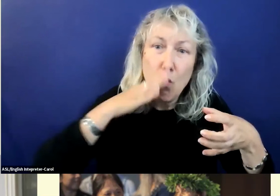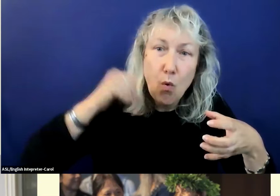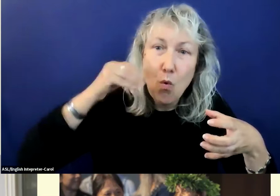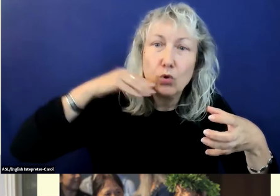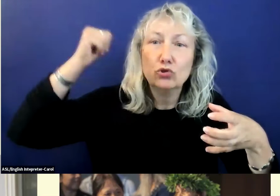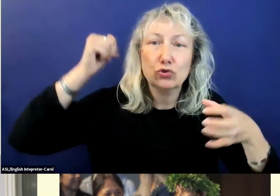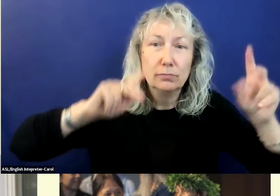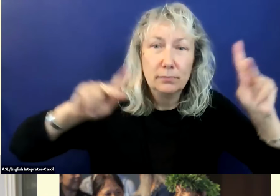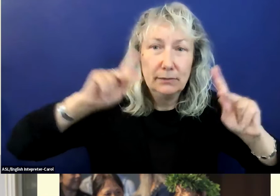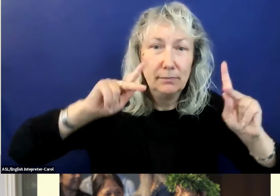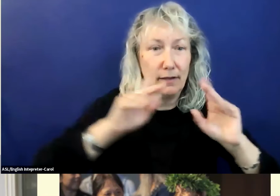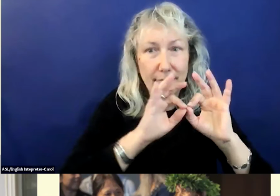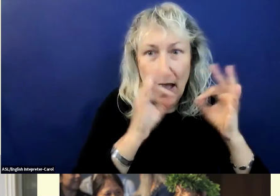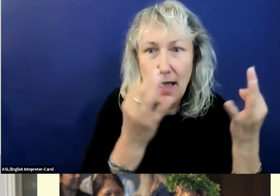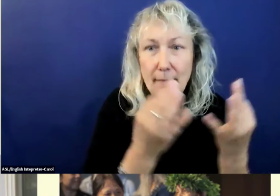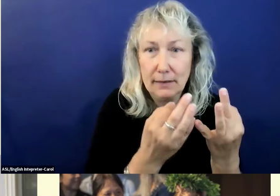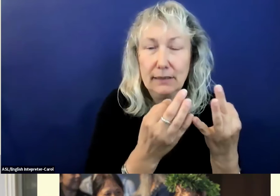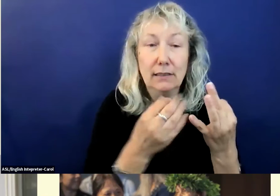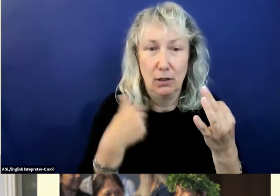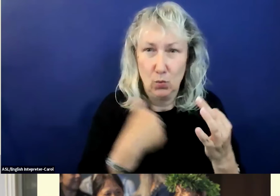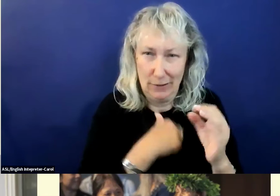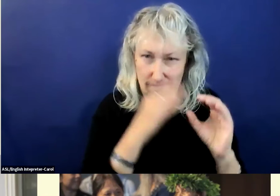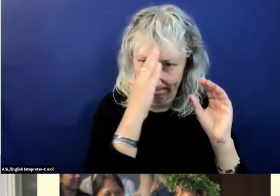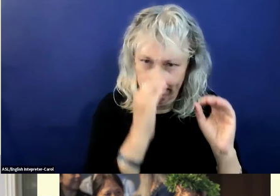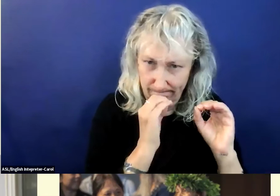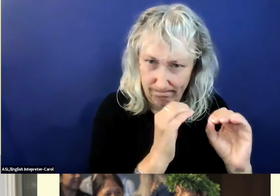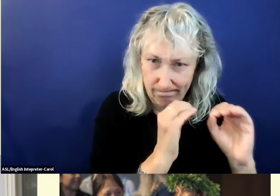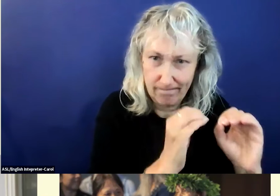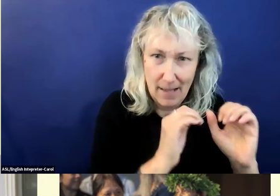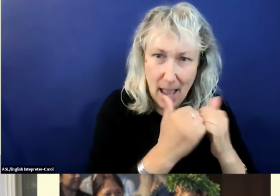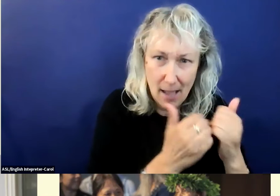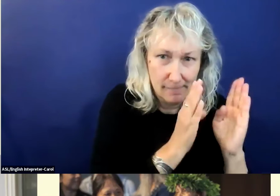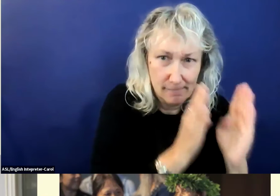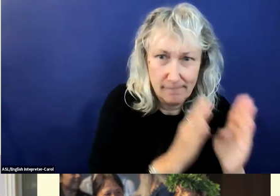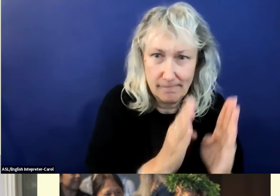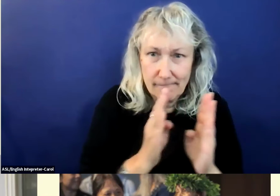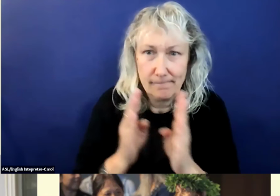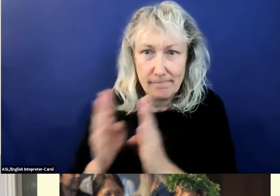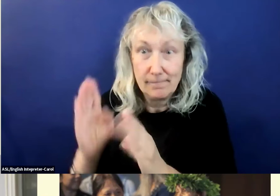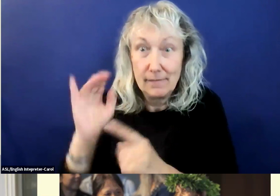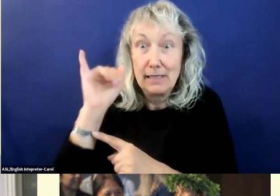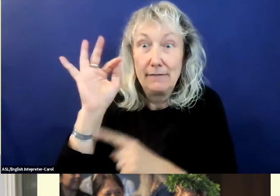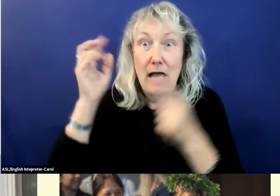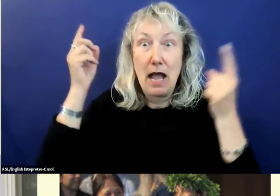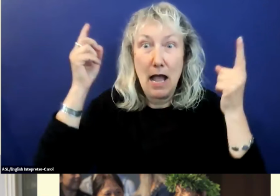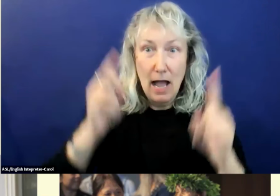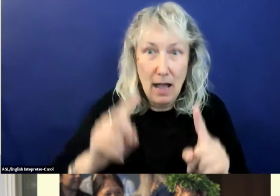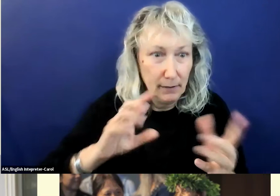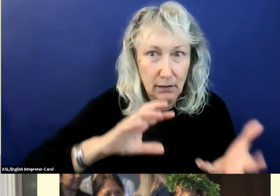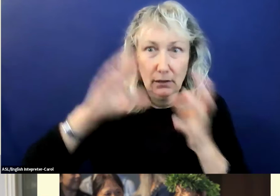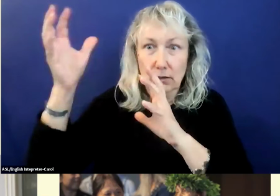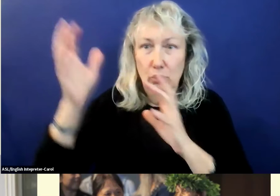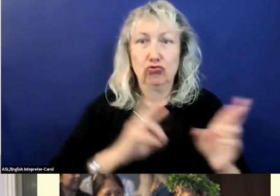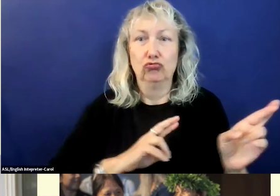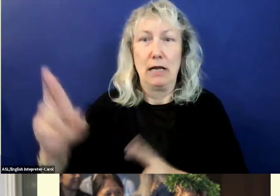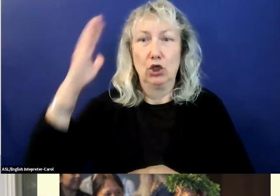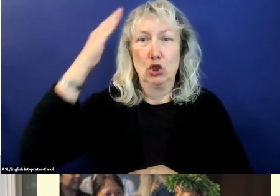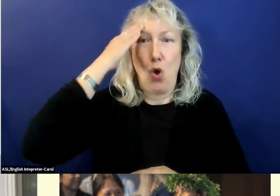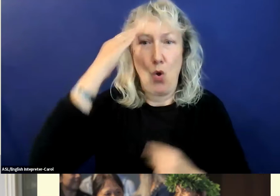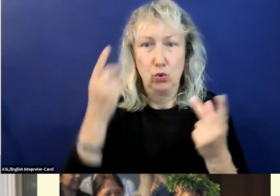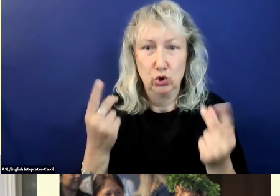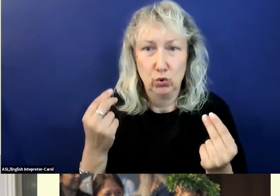community through Webby on how to prepare for anything within case of emergency. And then on the